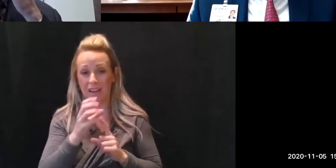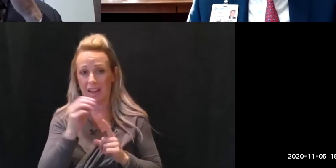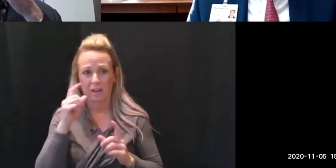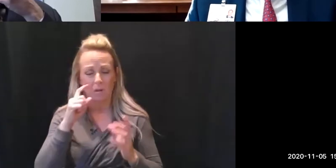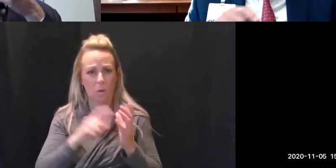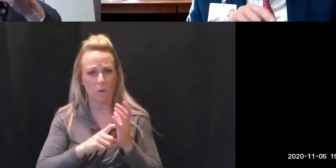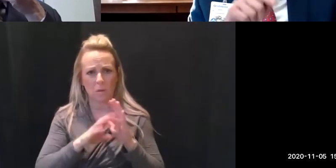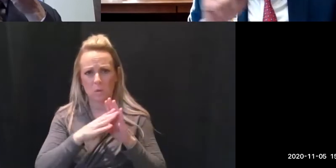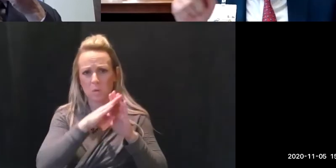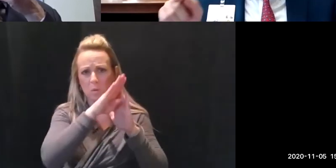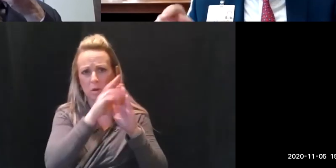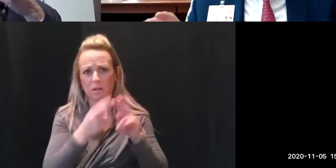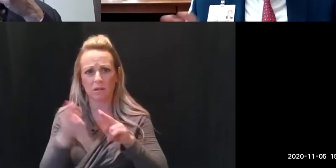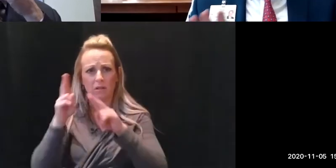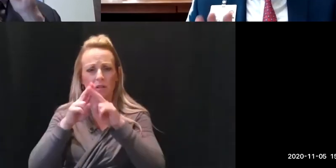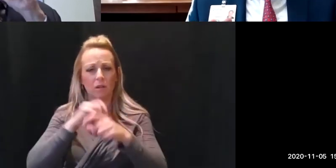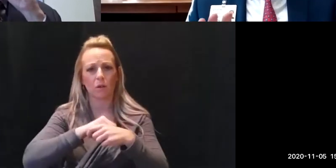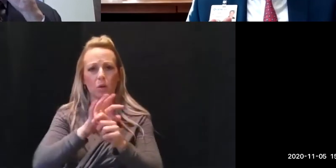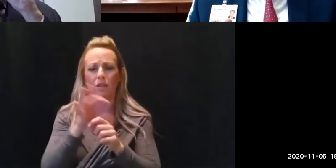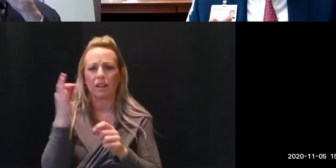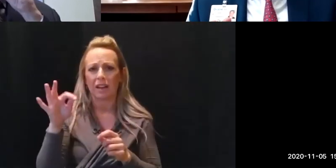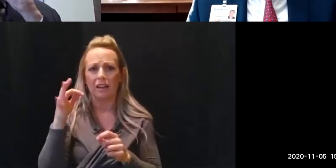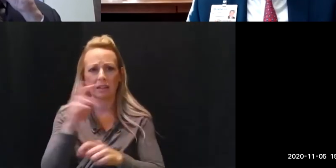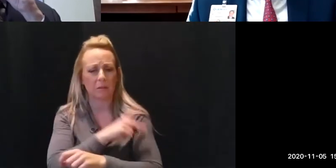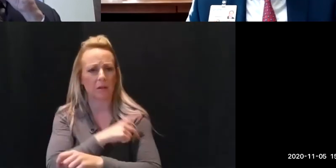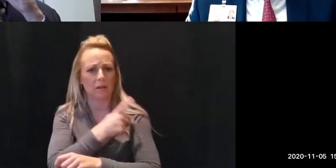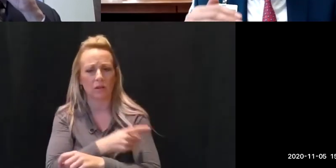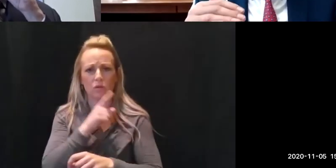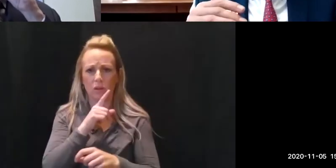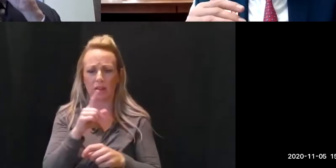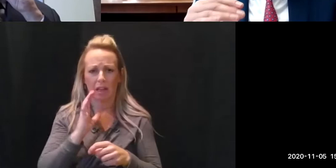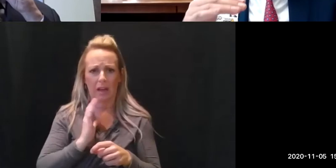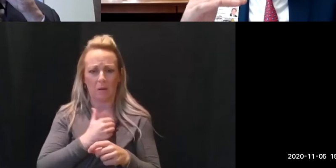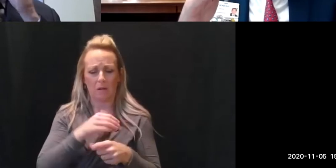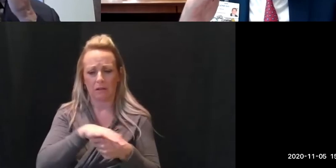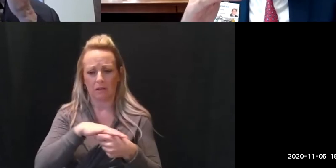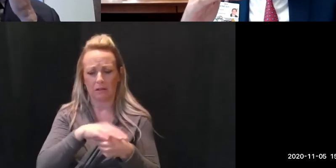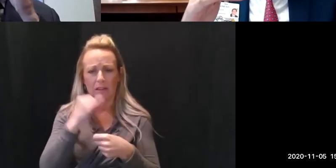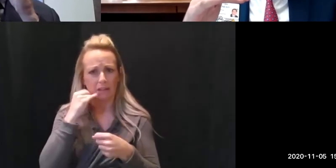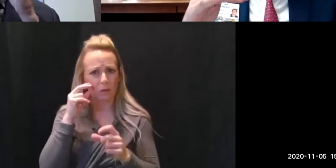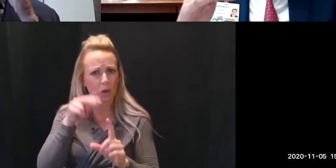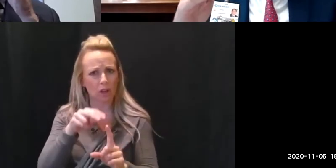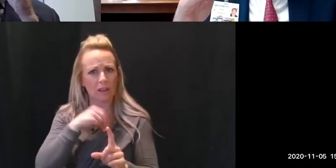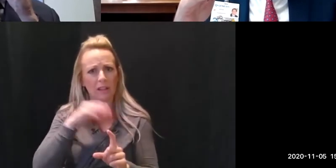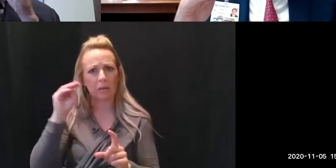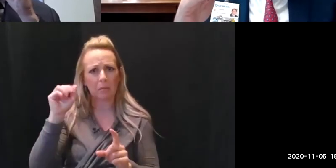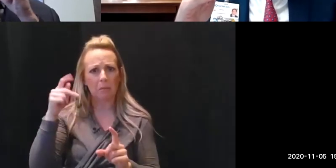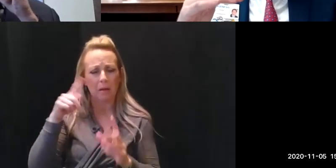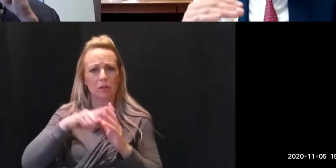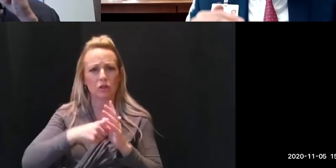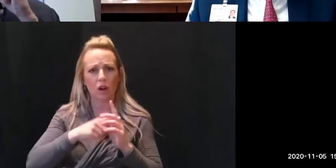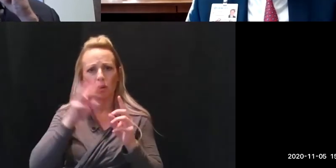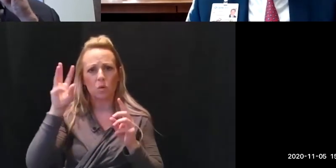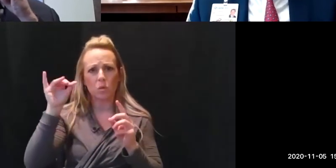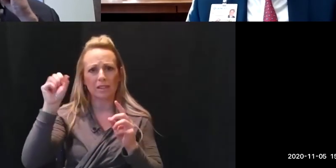patients, and it's really focused on our geographic area here. If you look at the map, it starts off in Wisconsin, it comes down